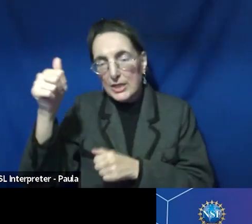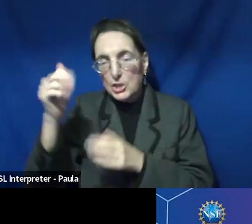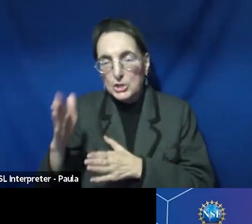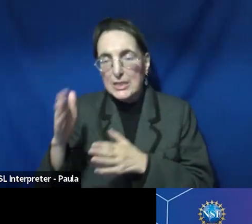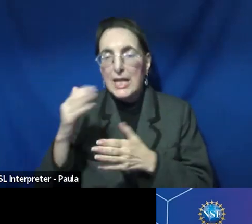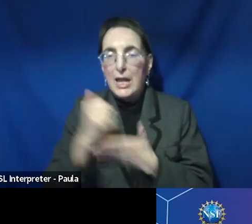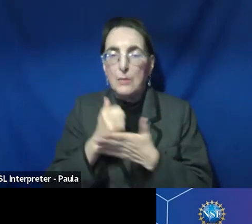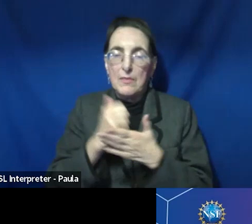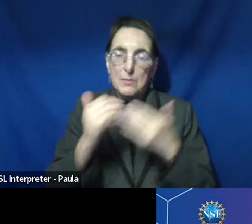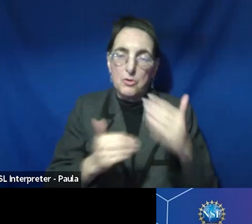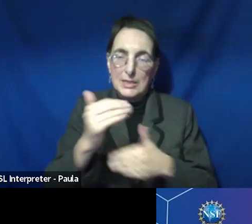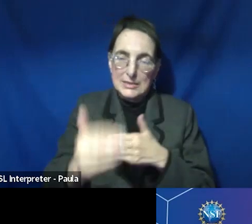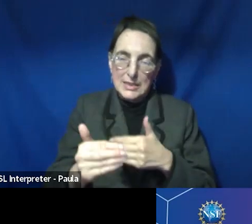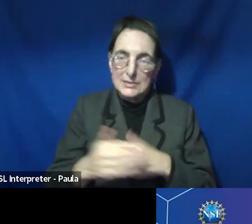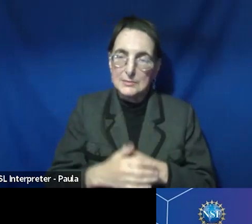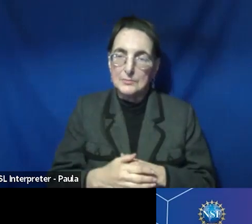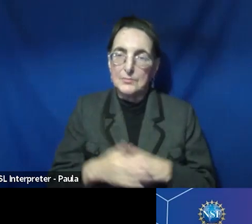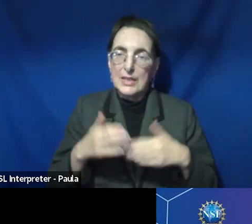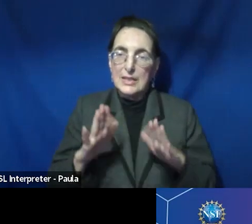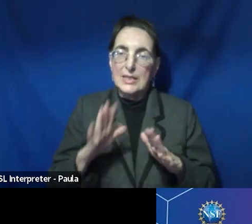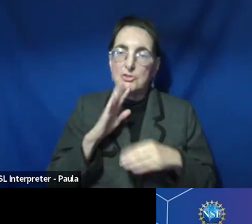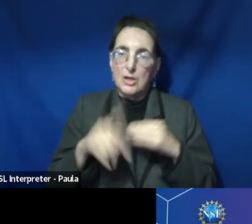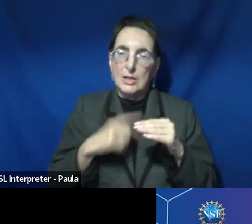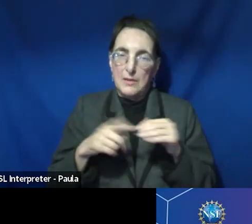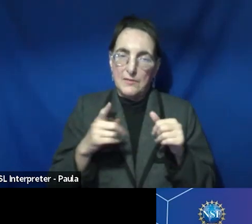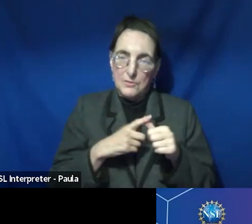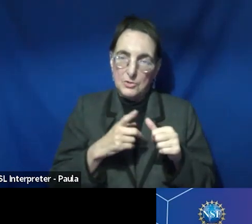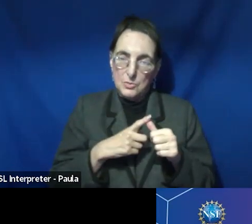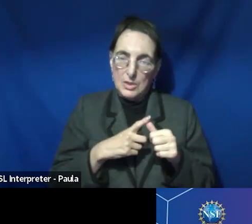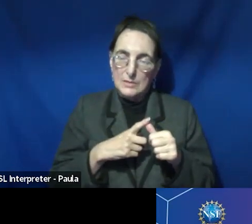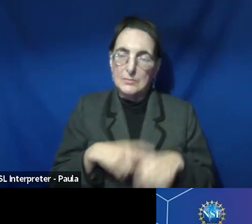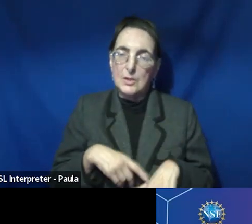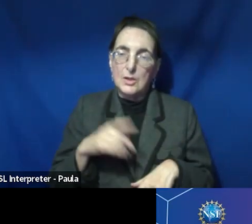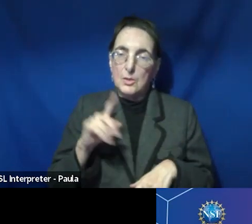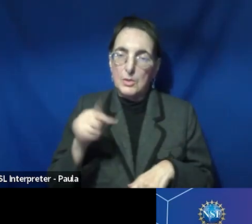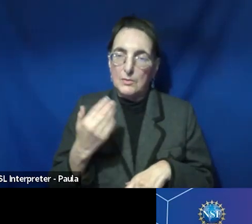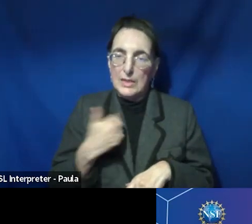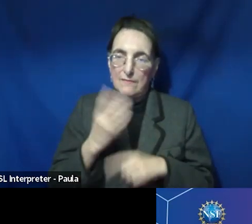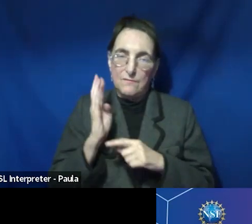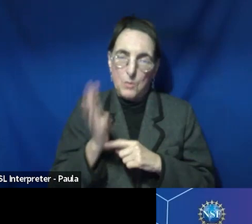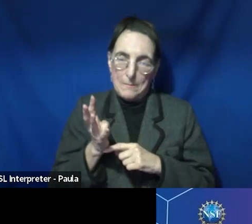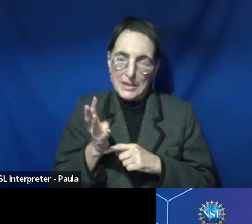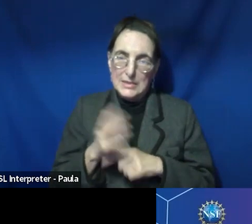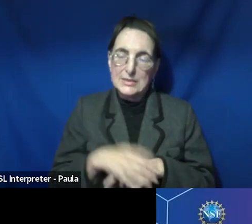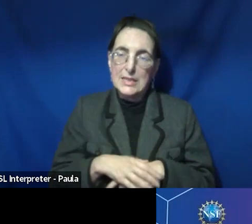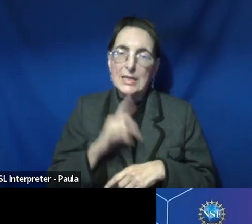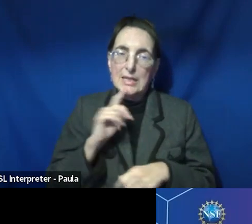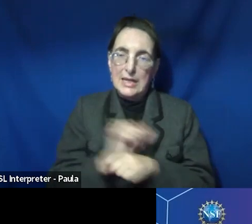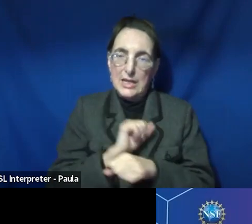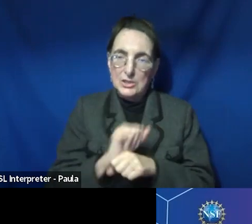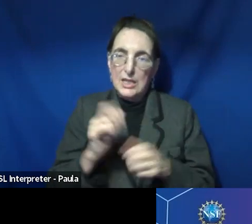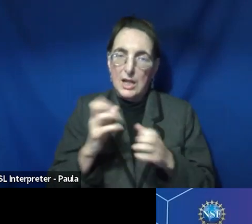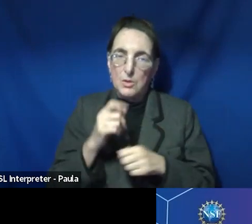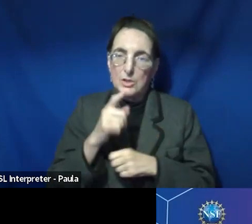process? Well, let's talk about the first one first, and we only have 4 minutes, and it's actually, I want you to